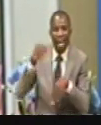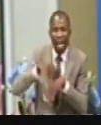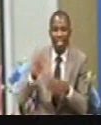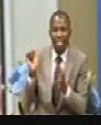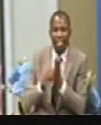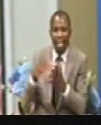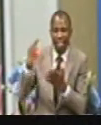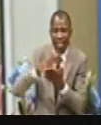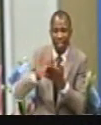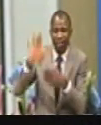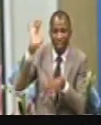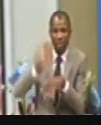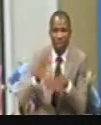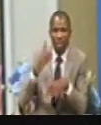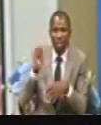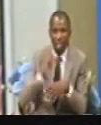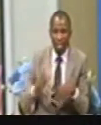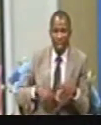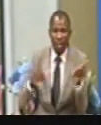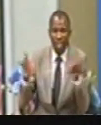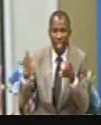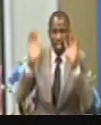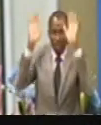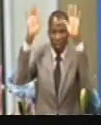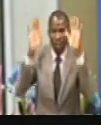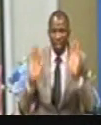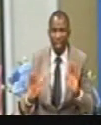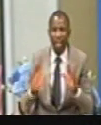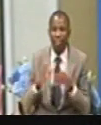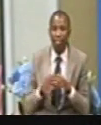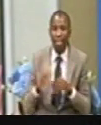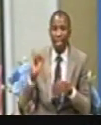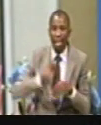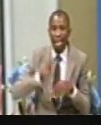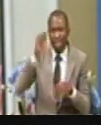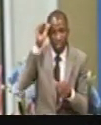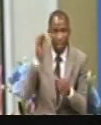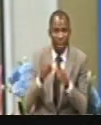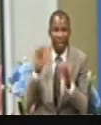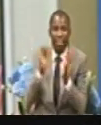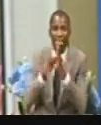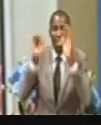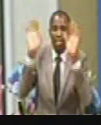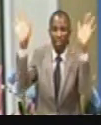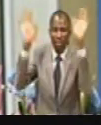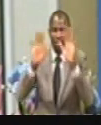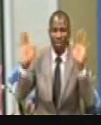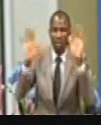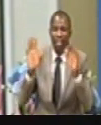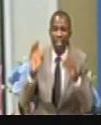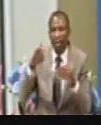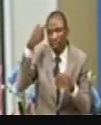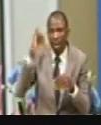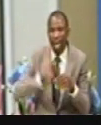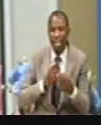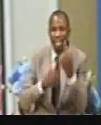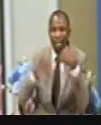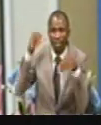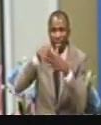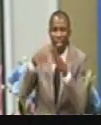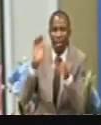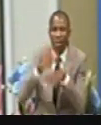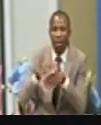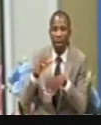maybe he's here. So at that divine touch, the Lord did wonders. I remember